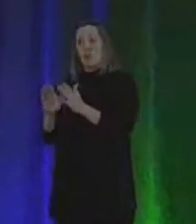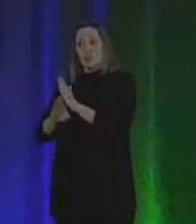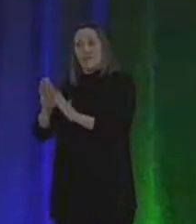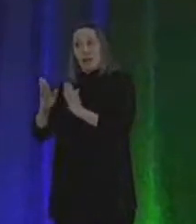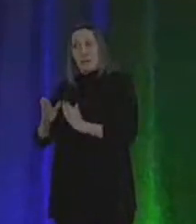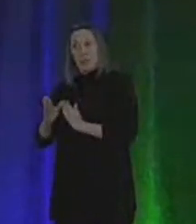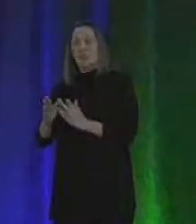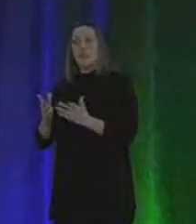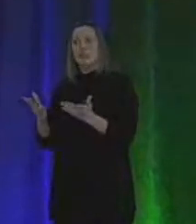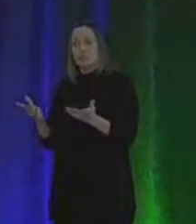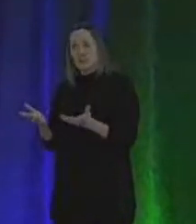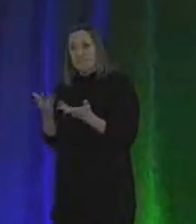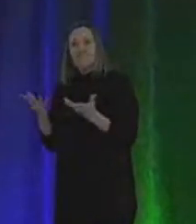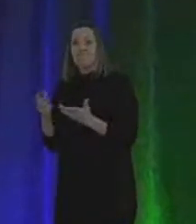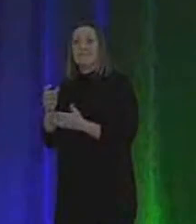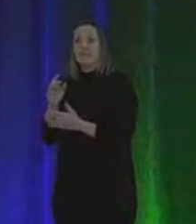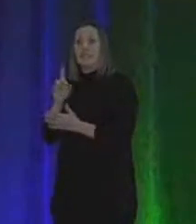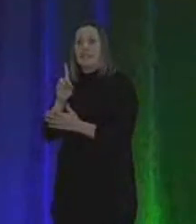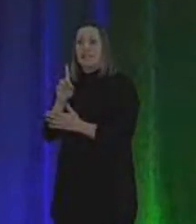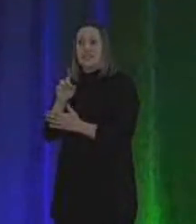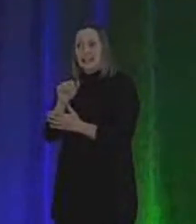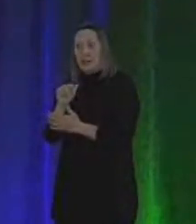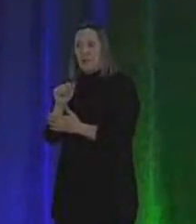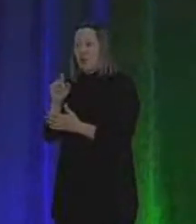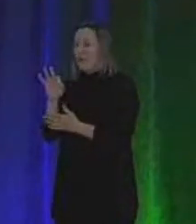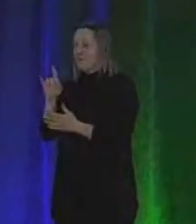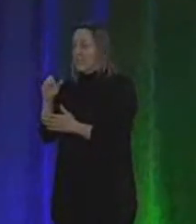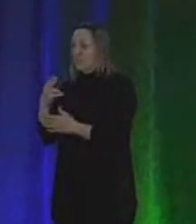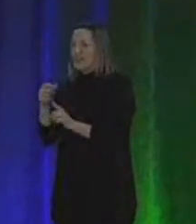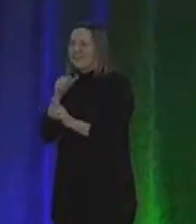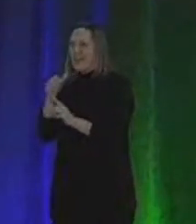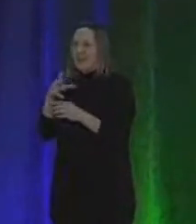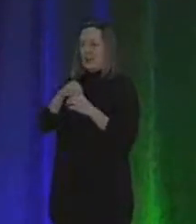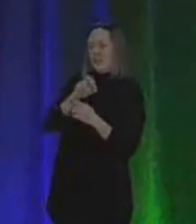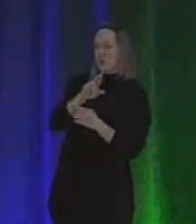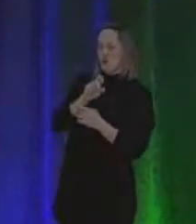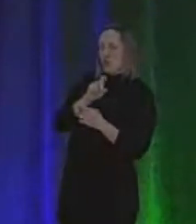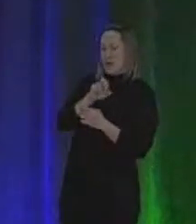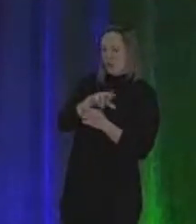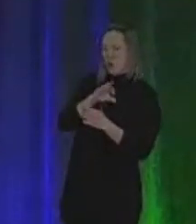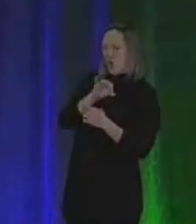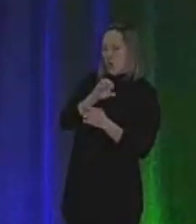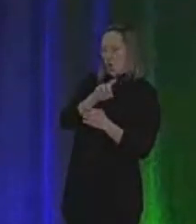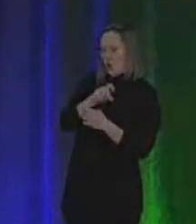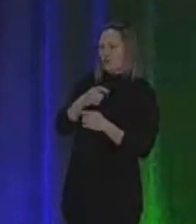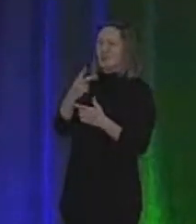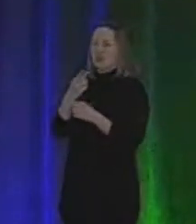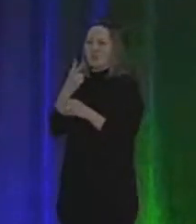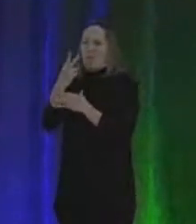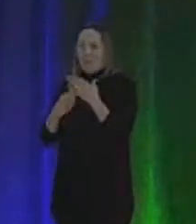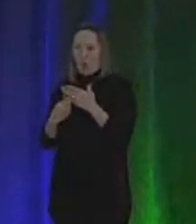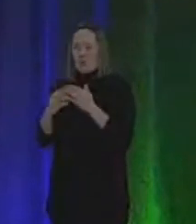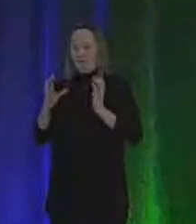to move data fetching outside of rendering code so that you can fetch data both on the client and the